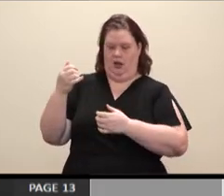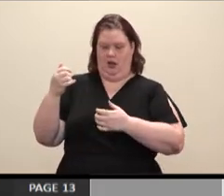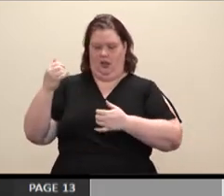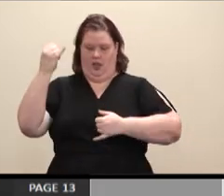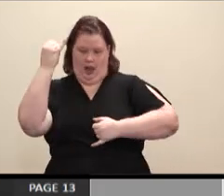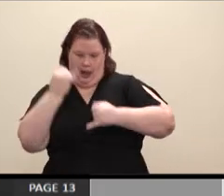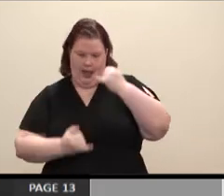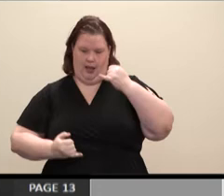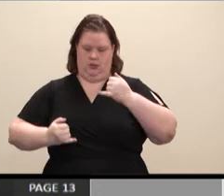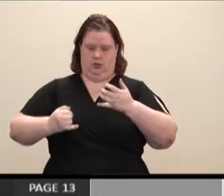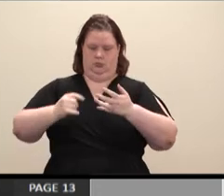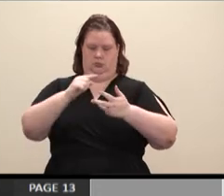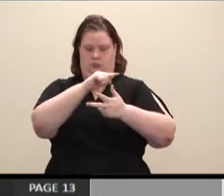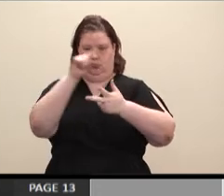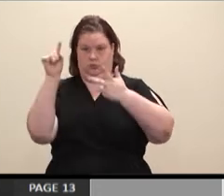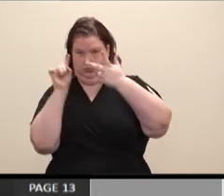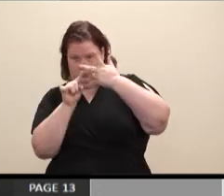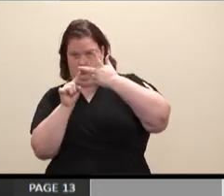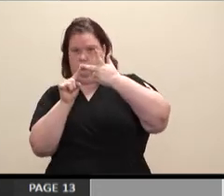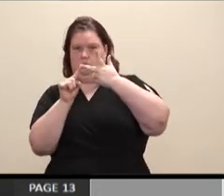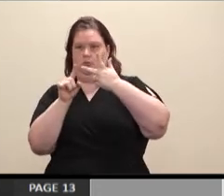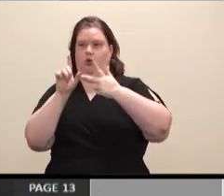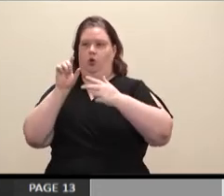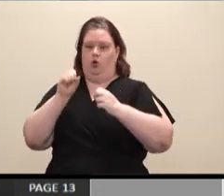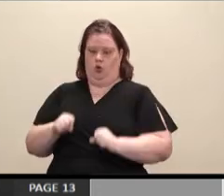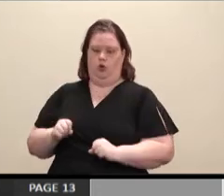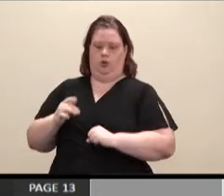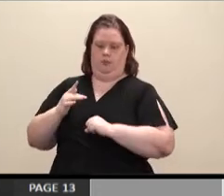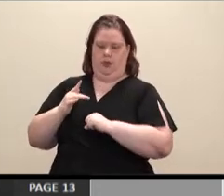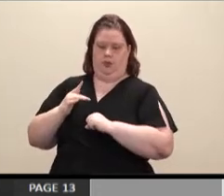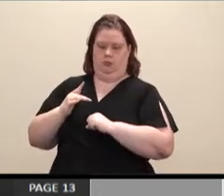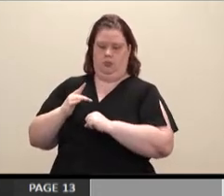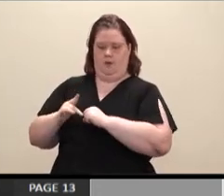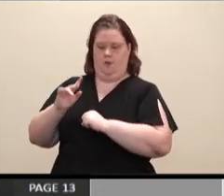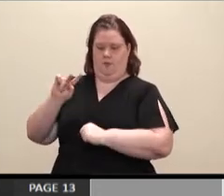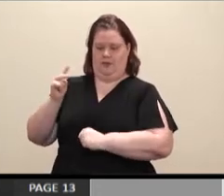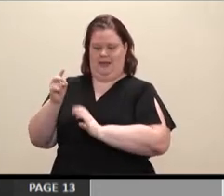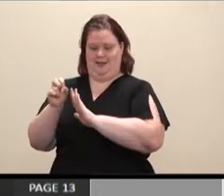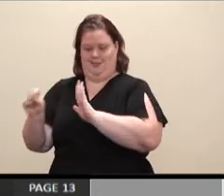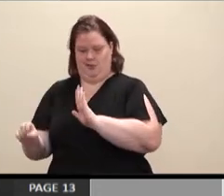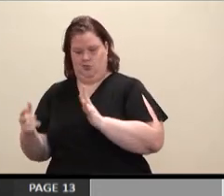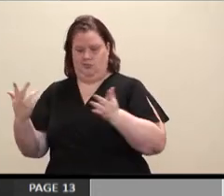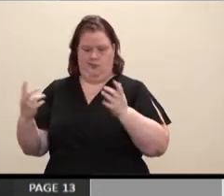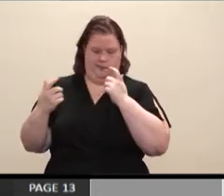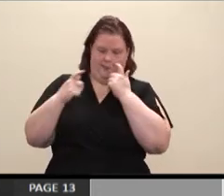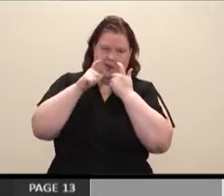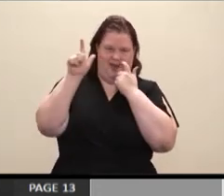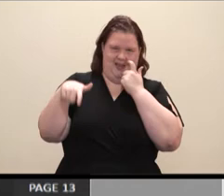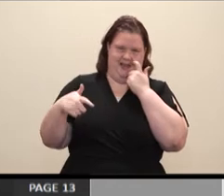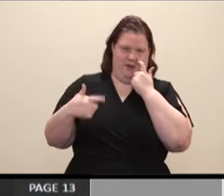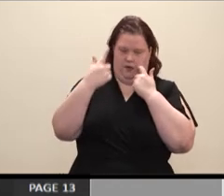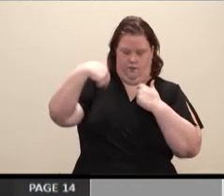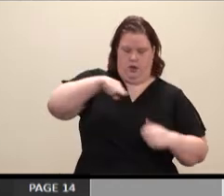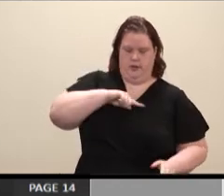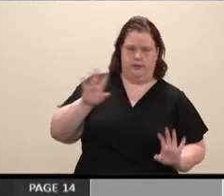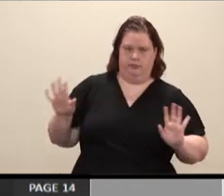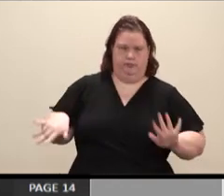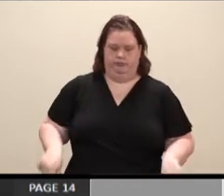eligible for the second semester. But that's not necessary for us to do that.